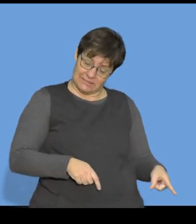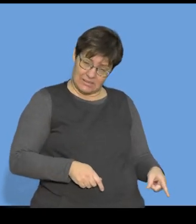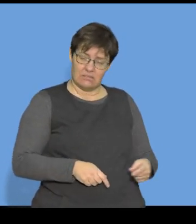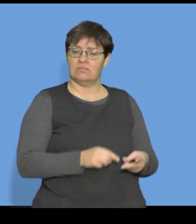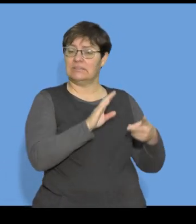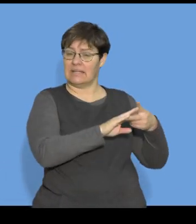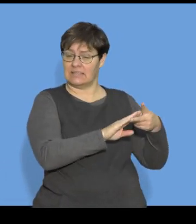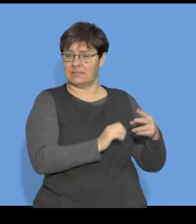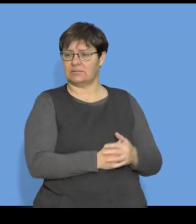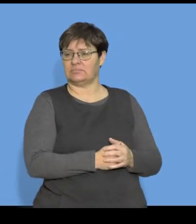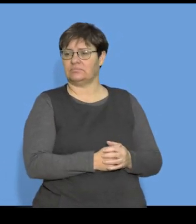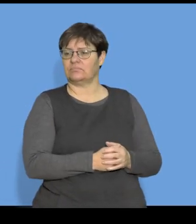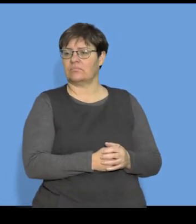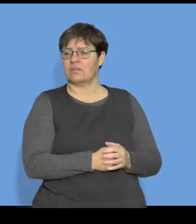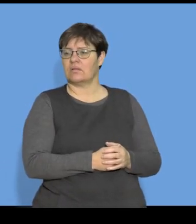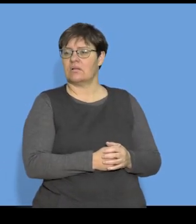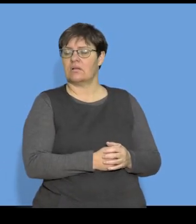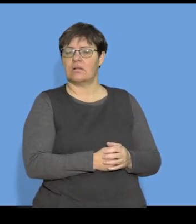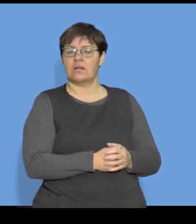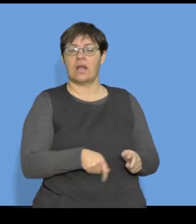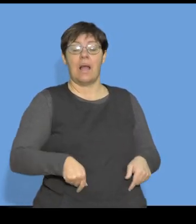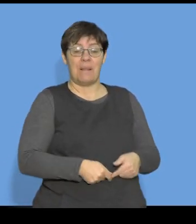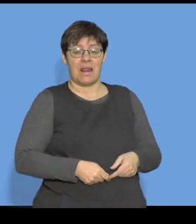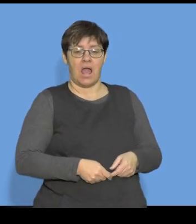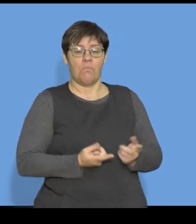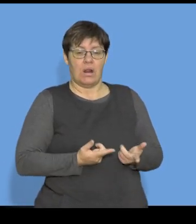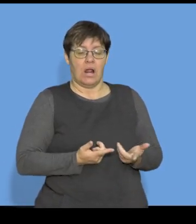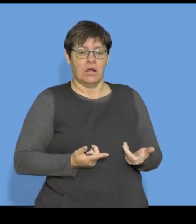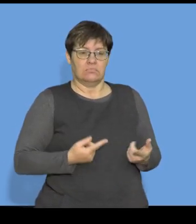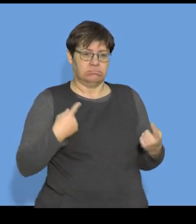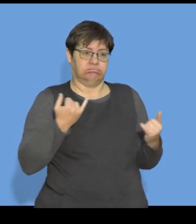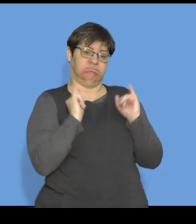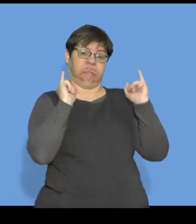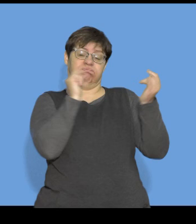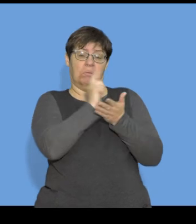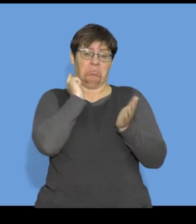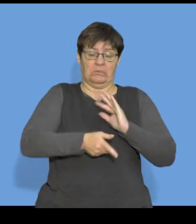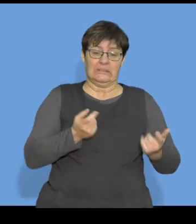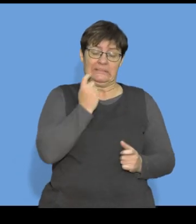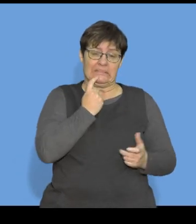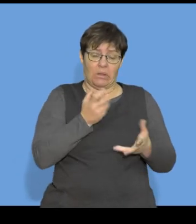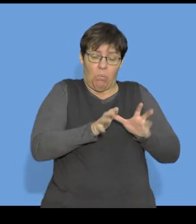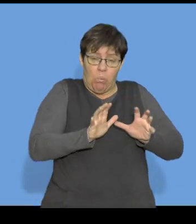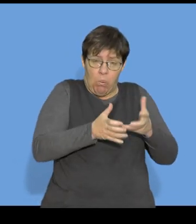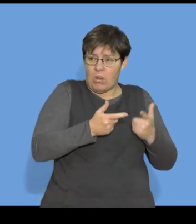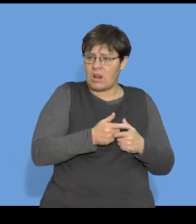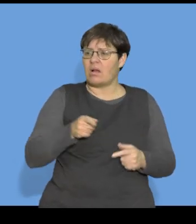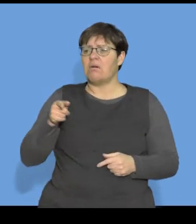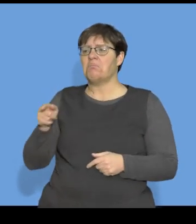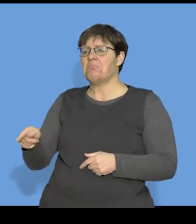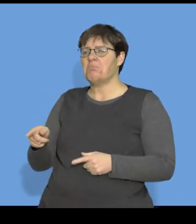sympathetic, what does it do? It relaxes the wall of the bladder. Then this one called